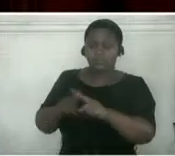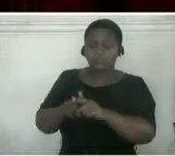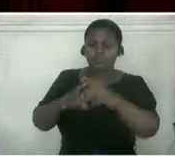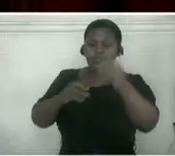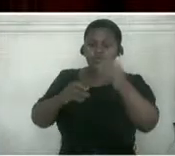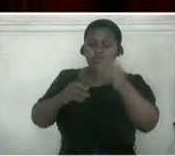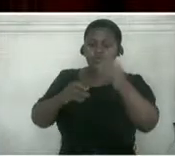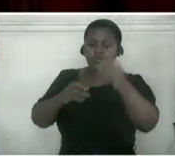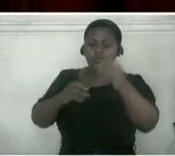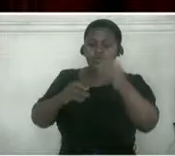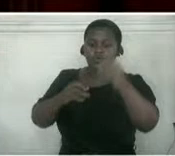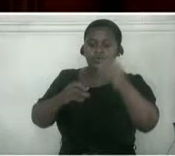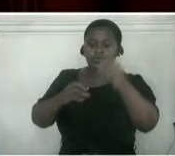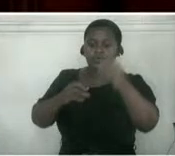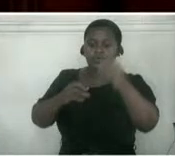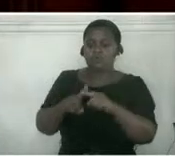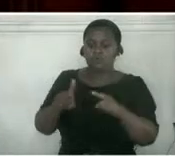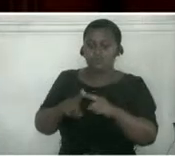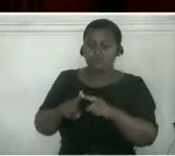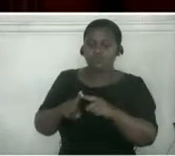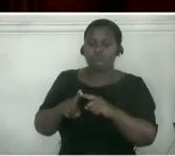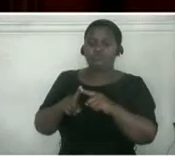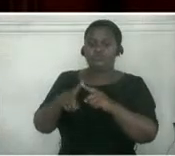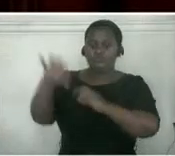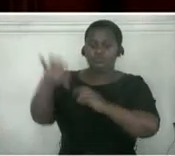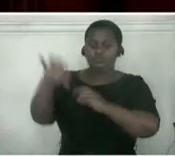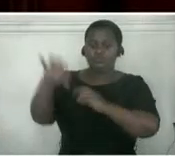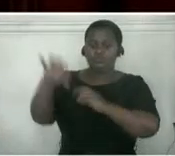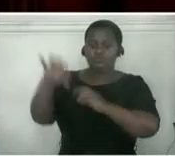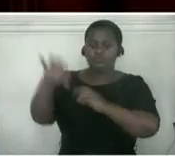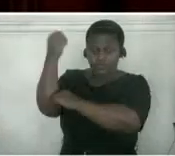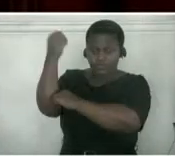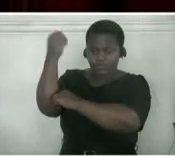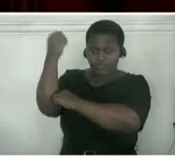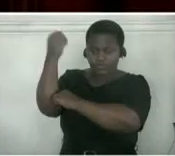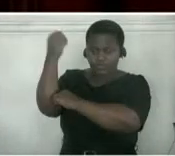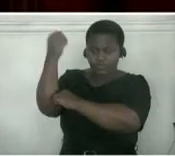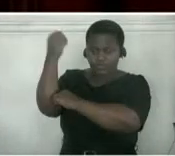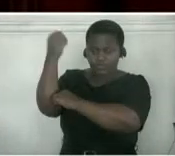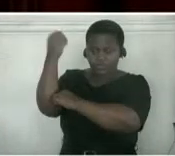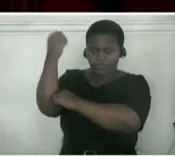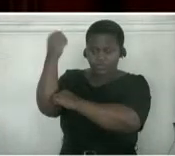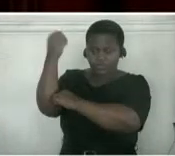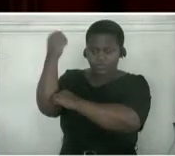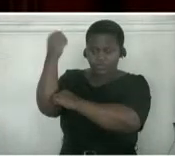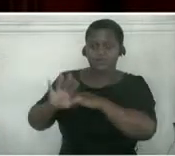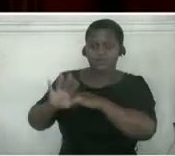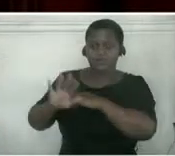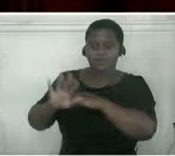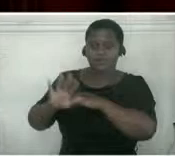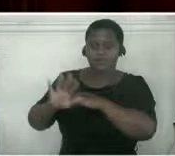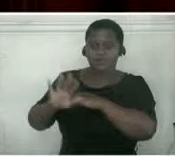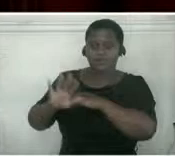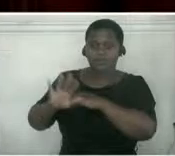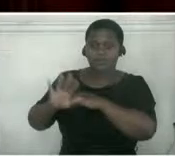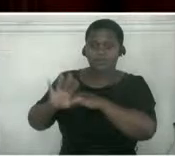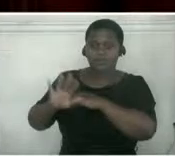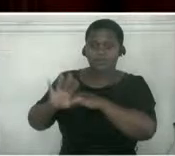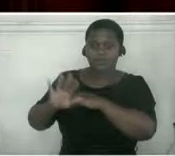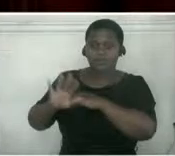office, and light industries and light industrial sites in and around townships and